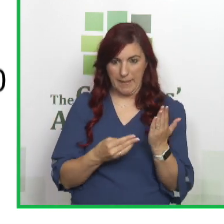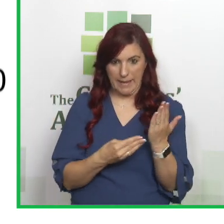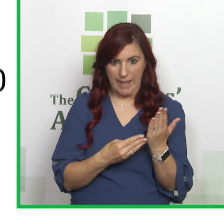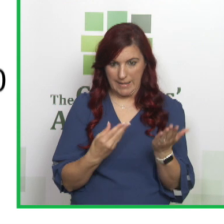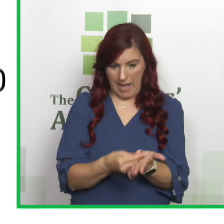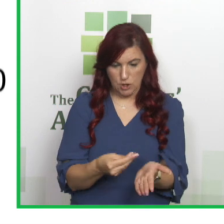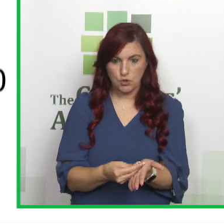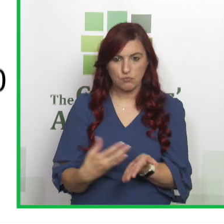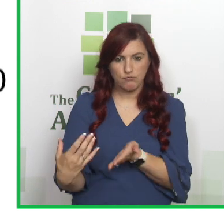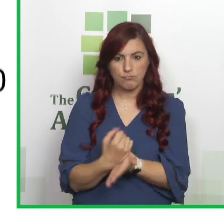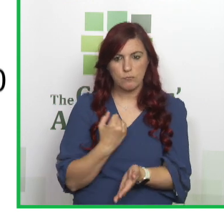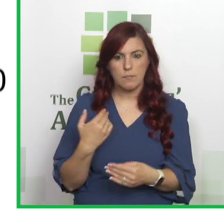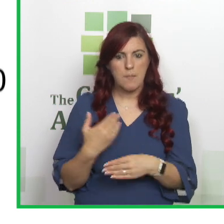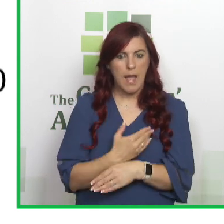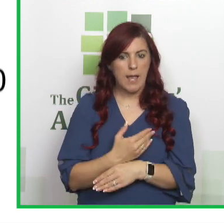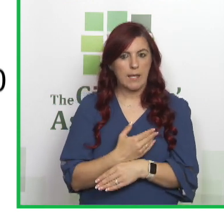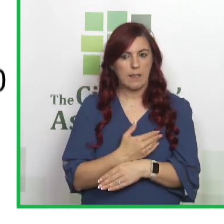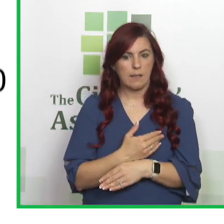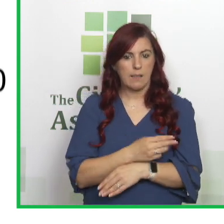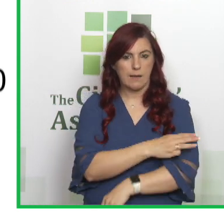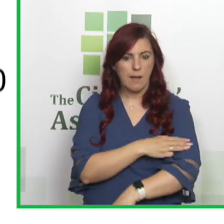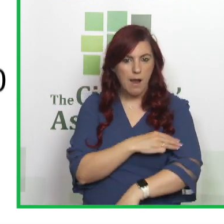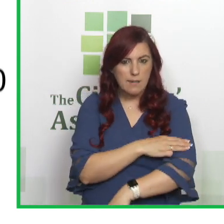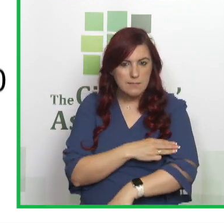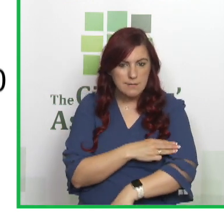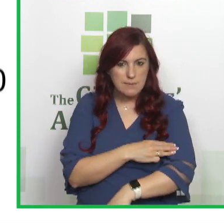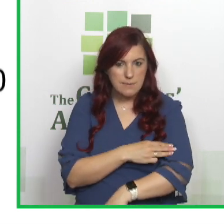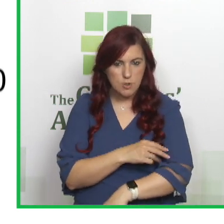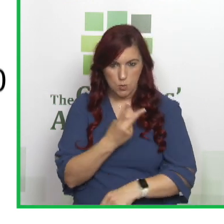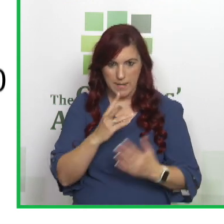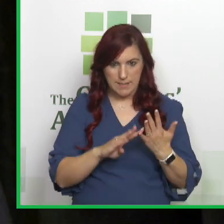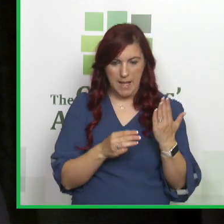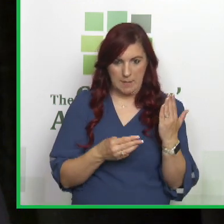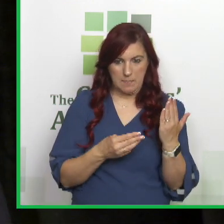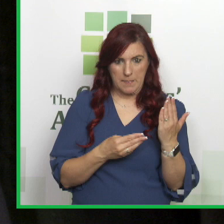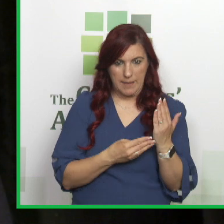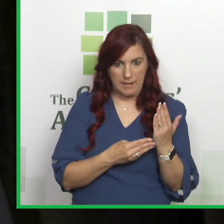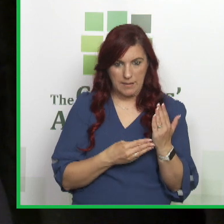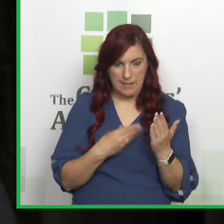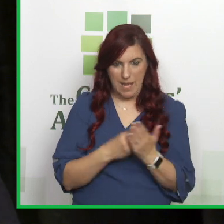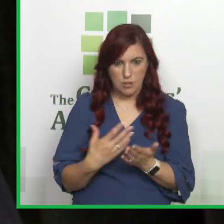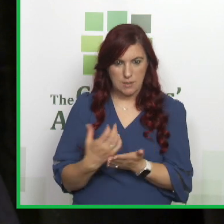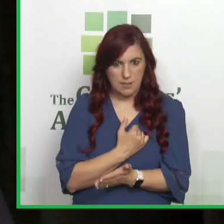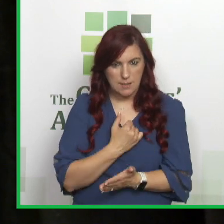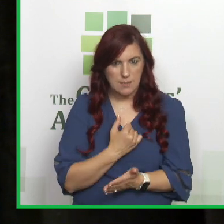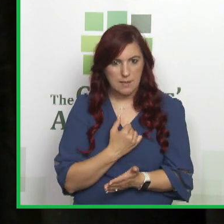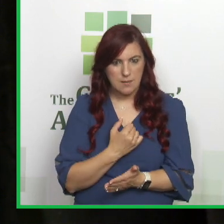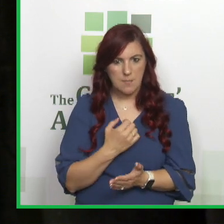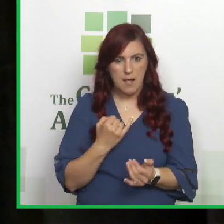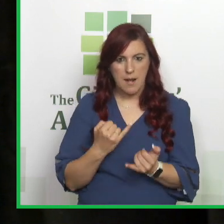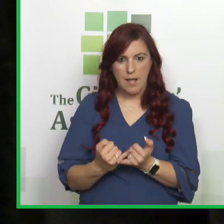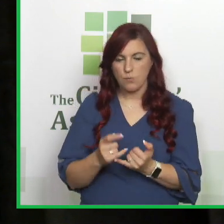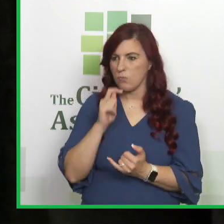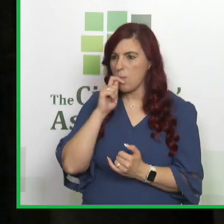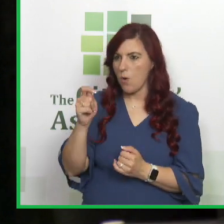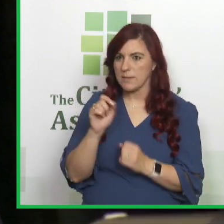seized by Garda, you know, that's the cash that's taken out of the drugs networks. But also, you know, as reported in our media,